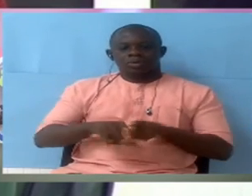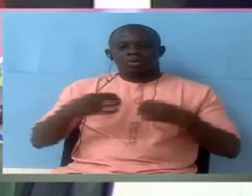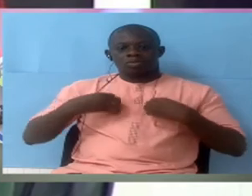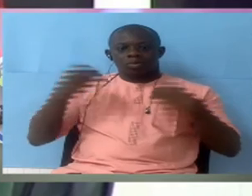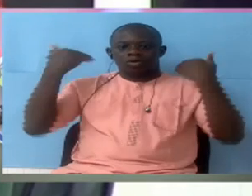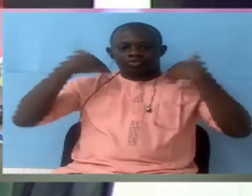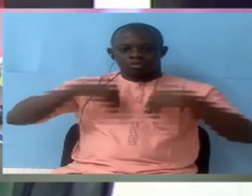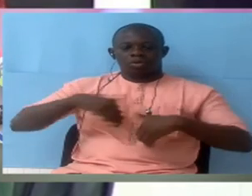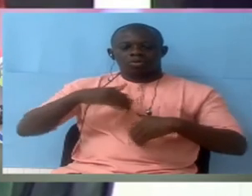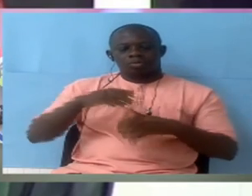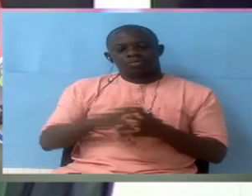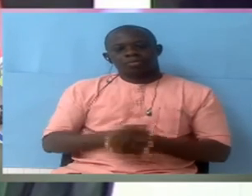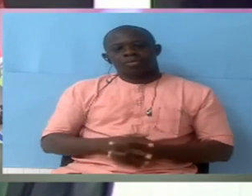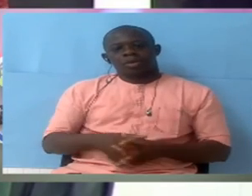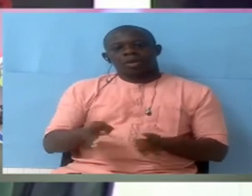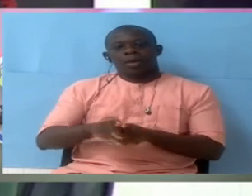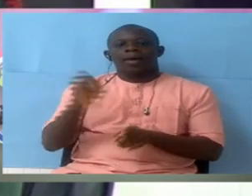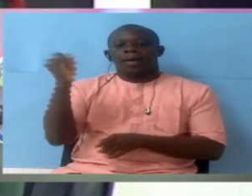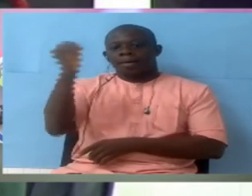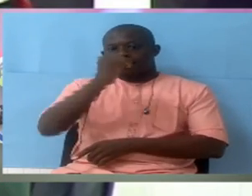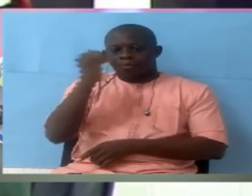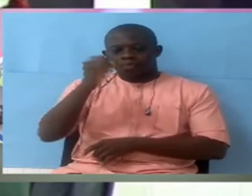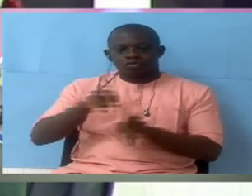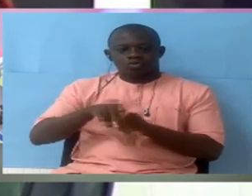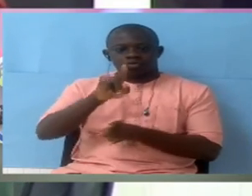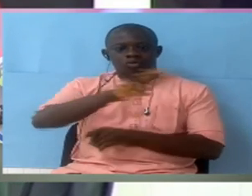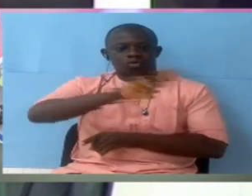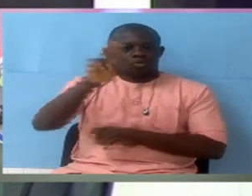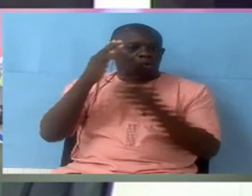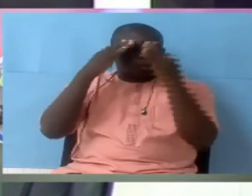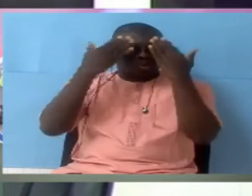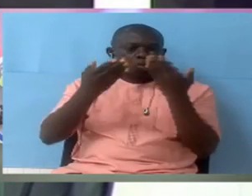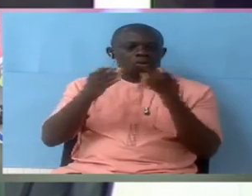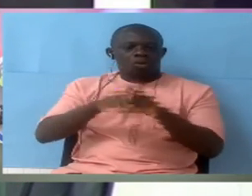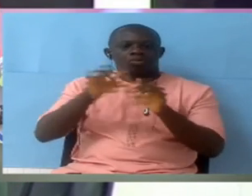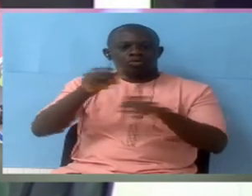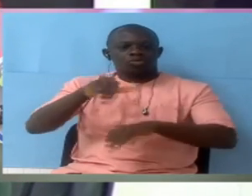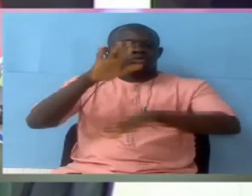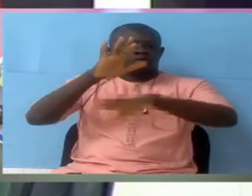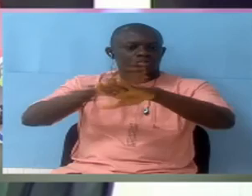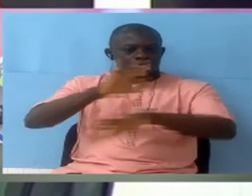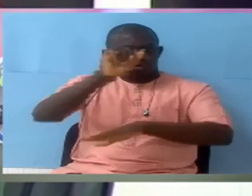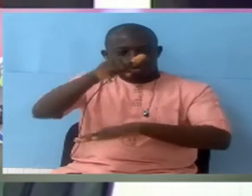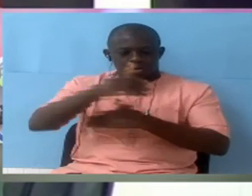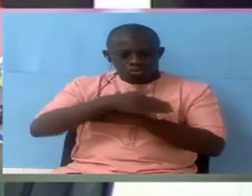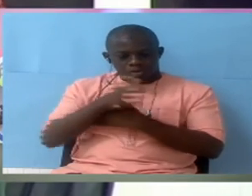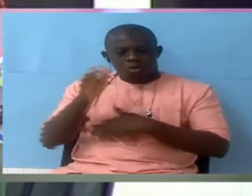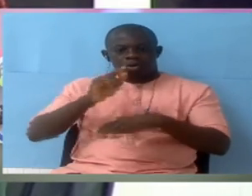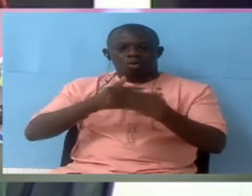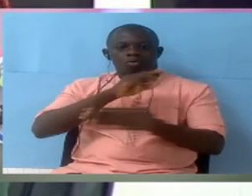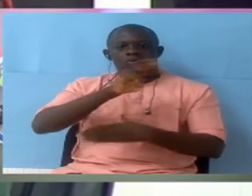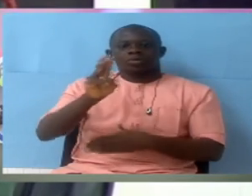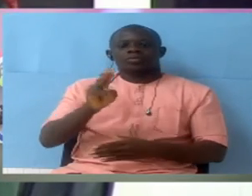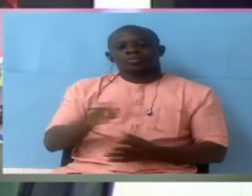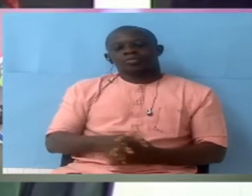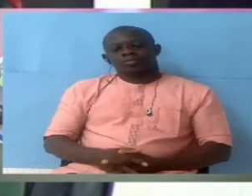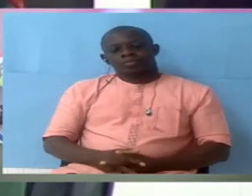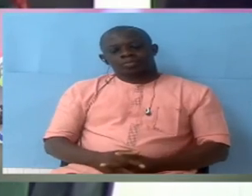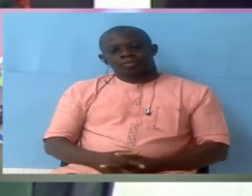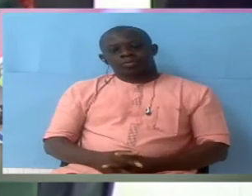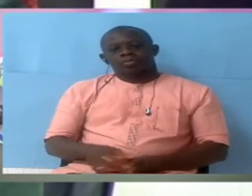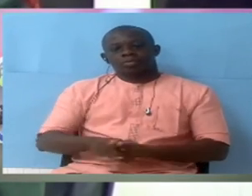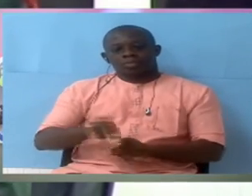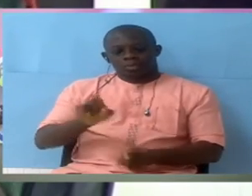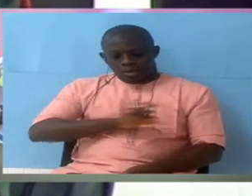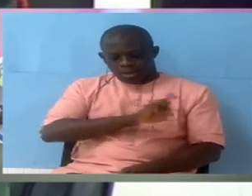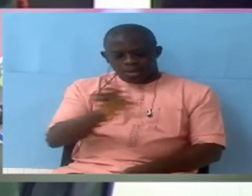sol sa tubey ak sa simis. Because you will not know whether they are going to touch your door. Ndax xamulo ndax dinañ laal sa bunta. They